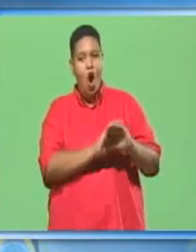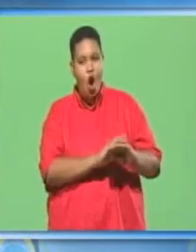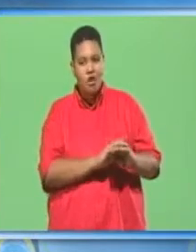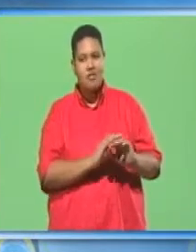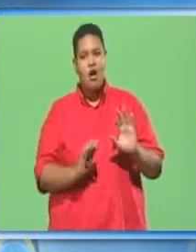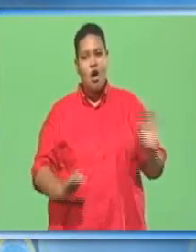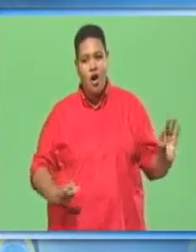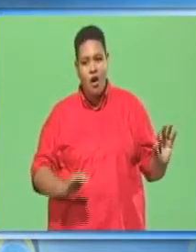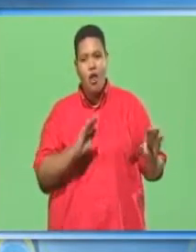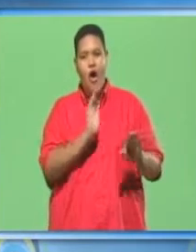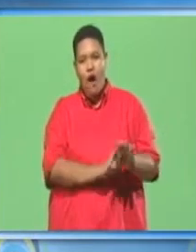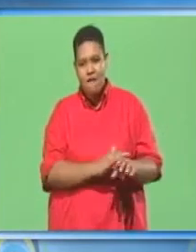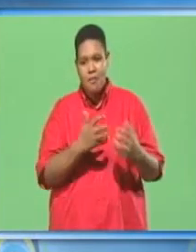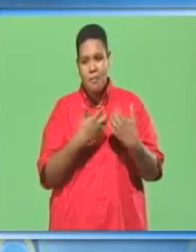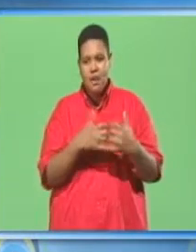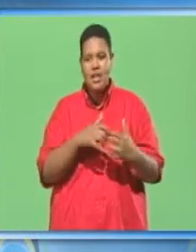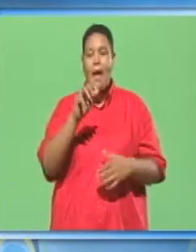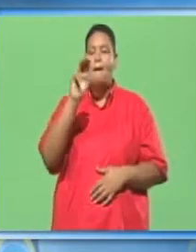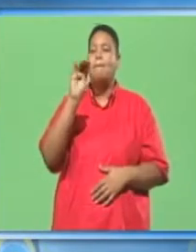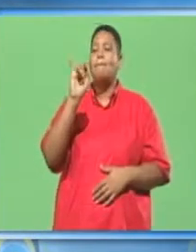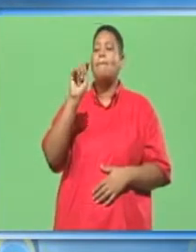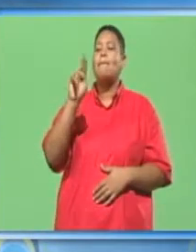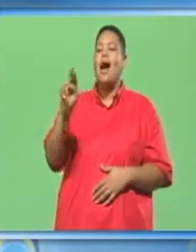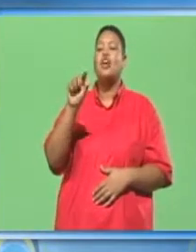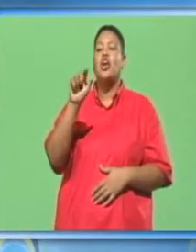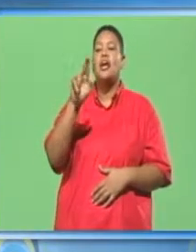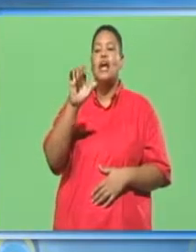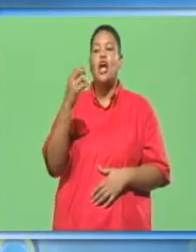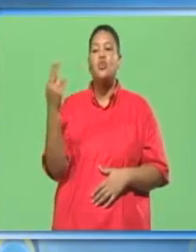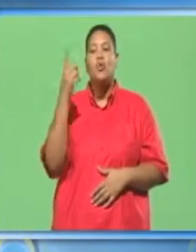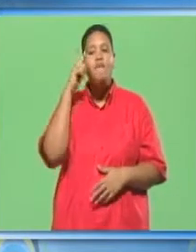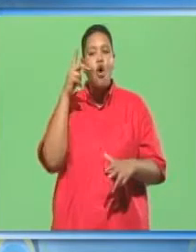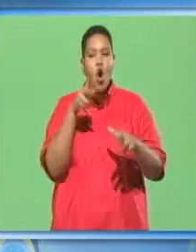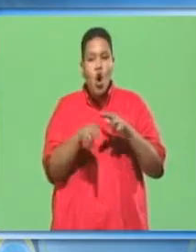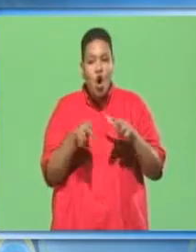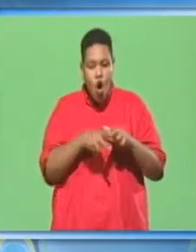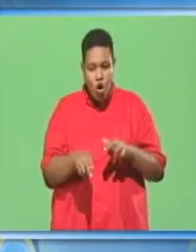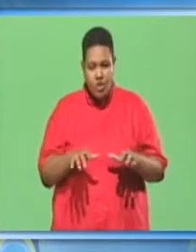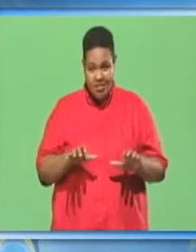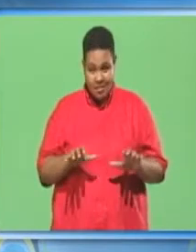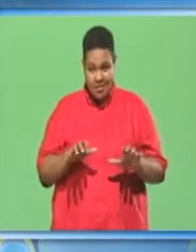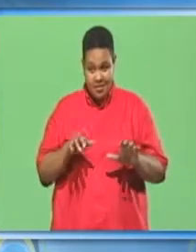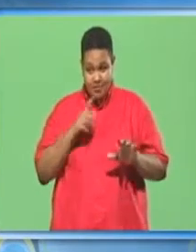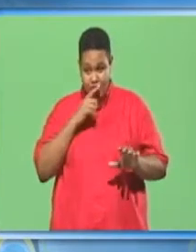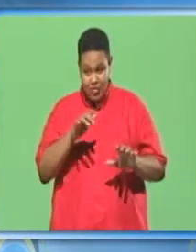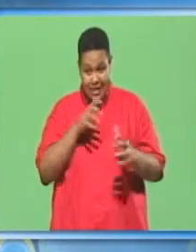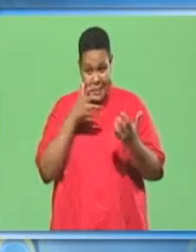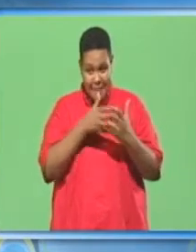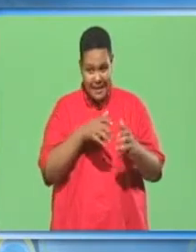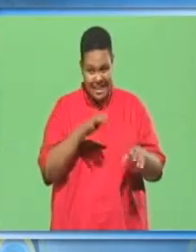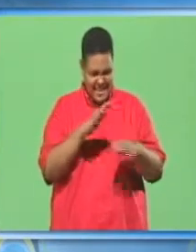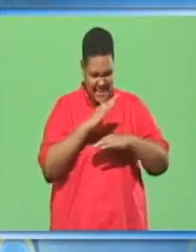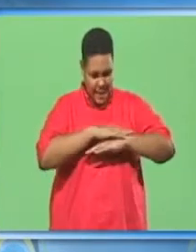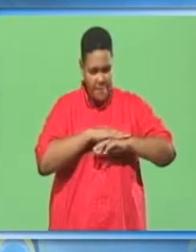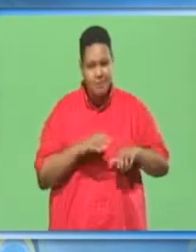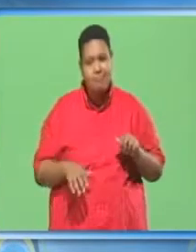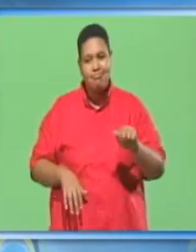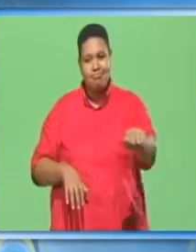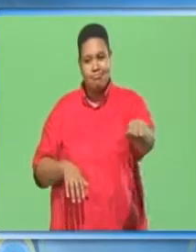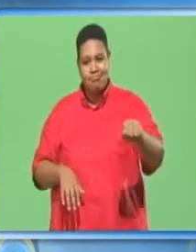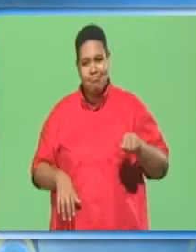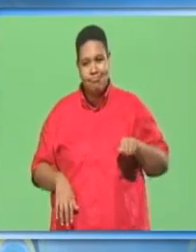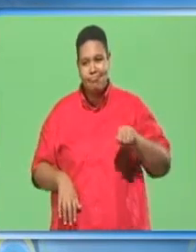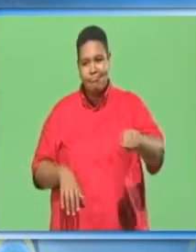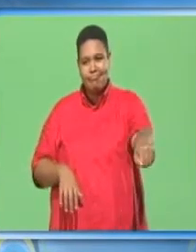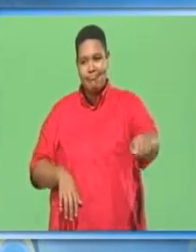and off. Miter gauge. It is used for cross-cutting and fits to a groove on the table for cross-cutting. The gauge